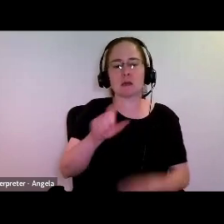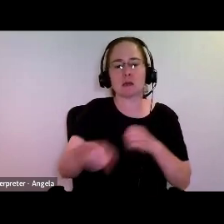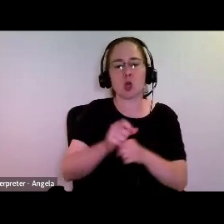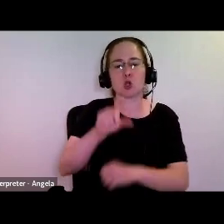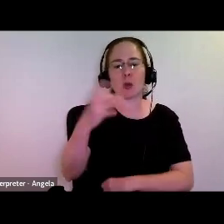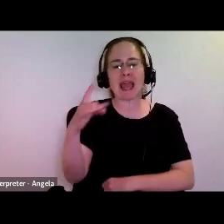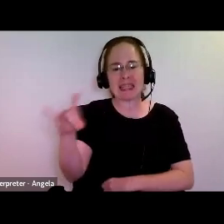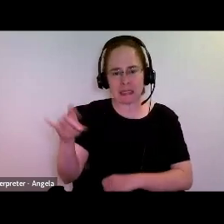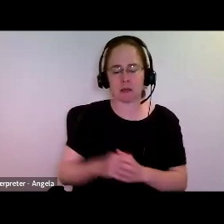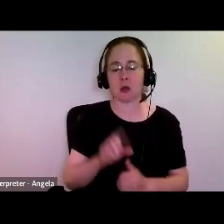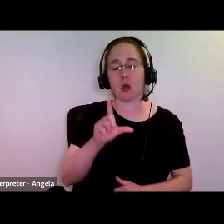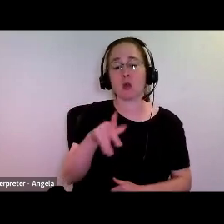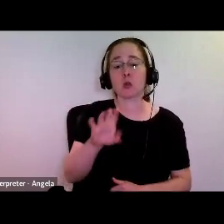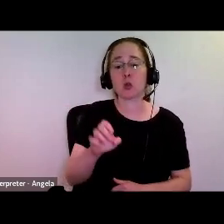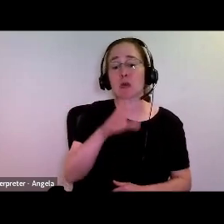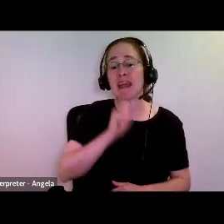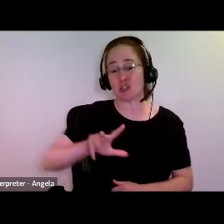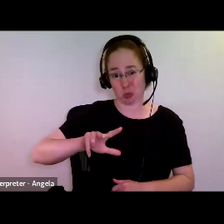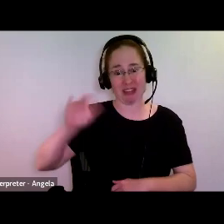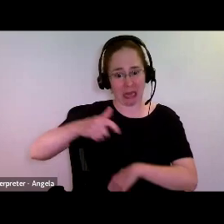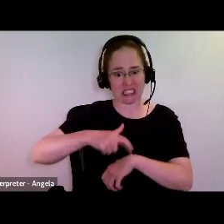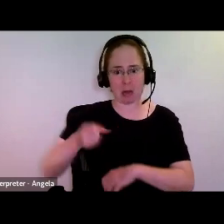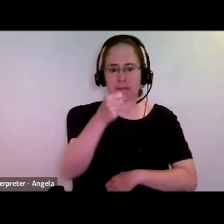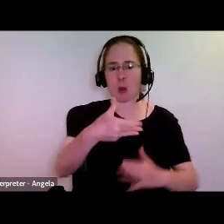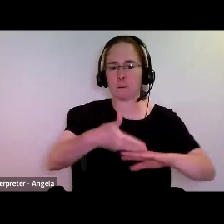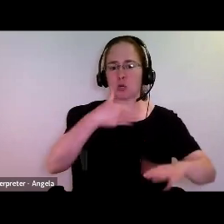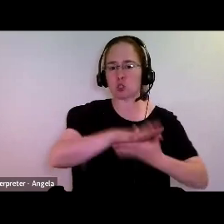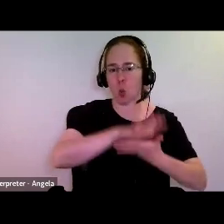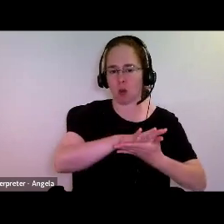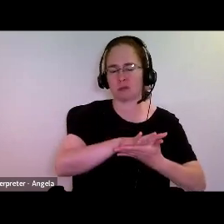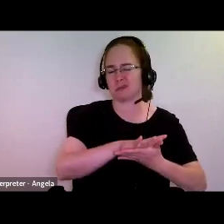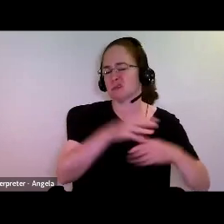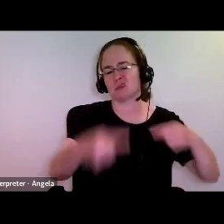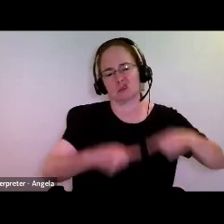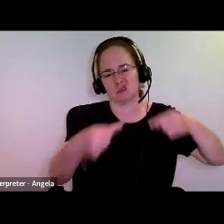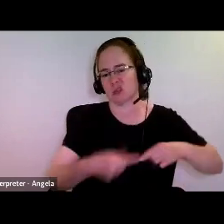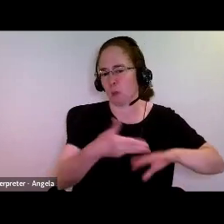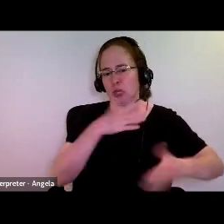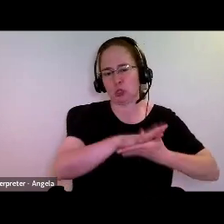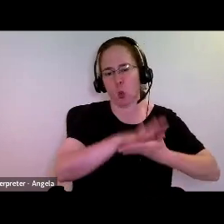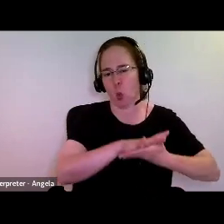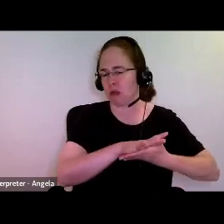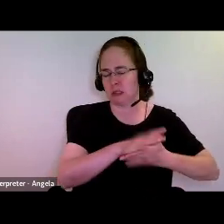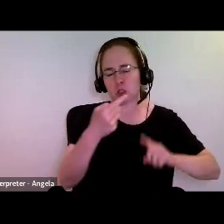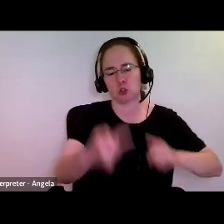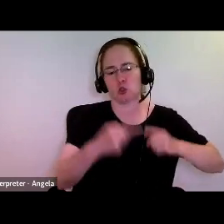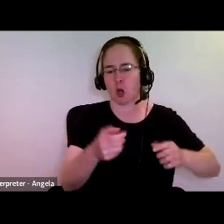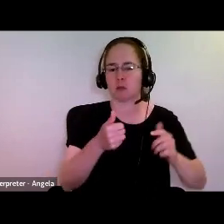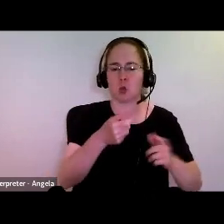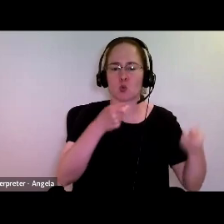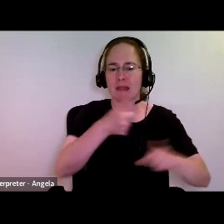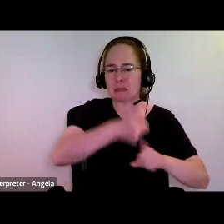we placed Luke then at 3 in a preschool. Luke struggled. He struggled with